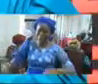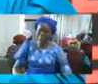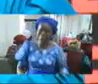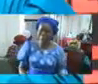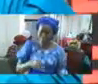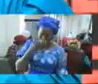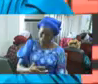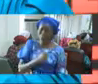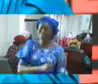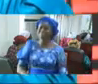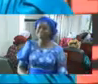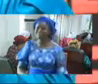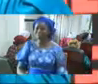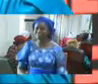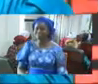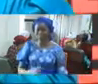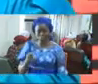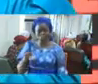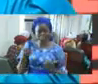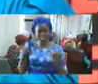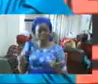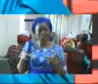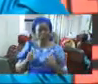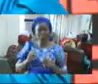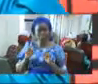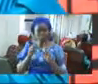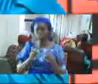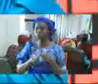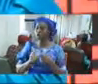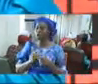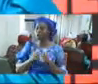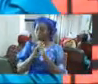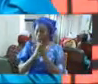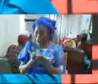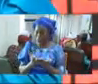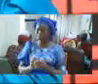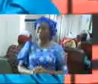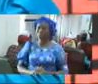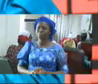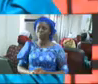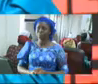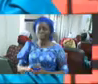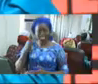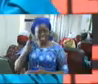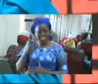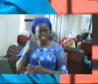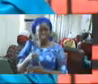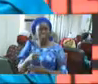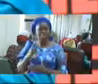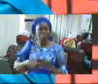Good. So now let's go to our Bible passage for the message for